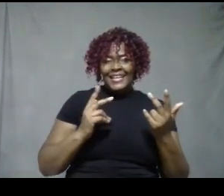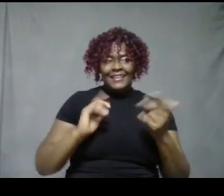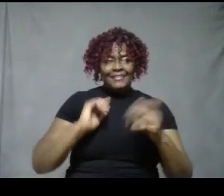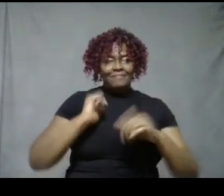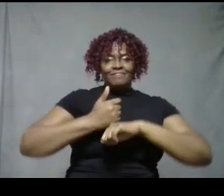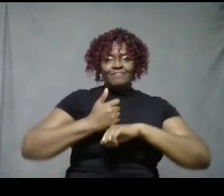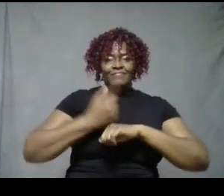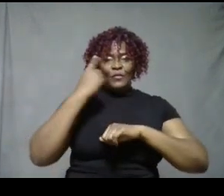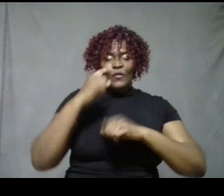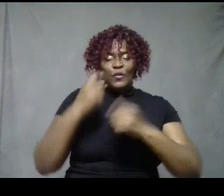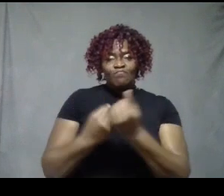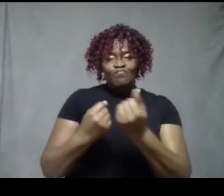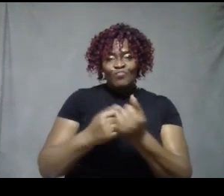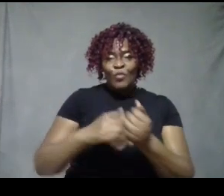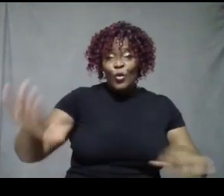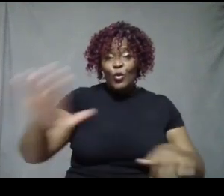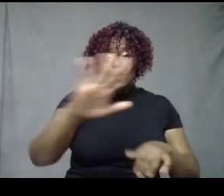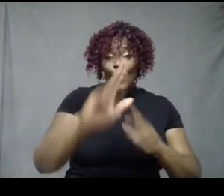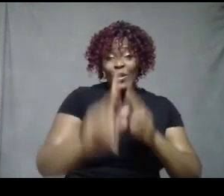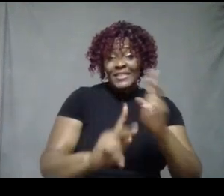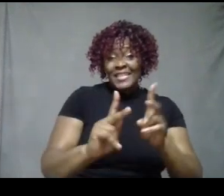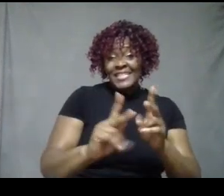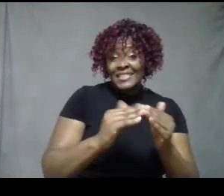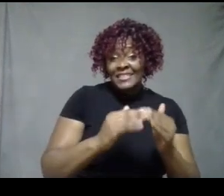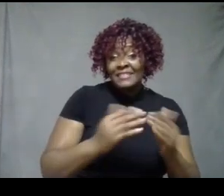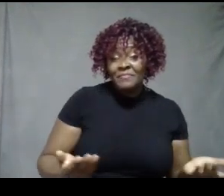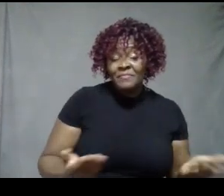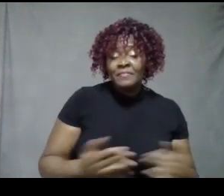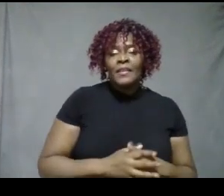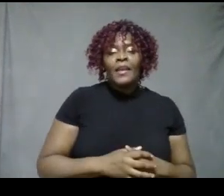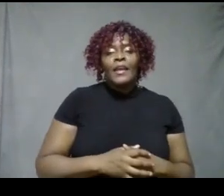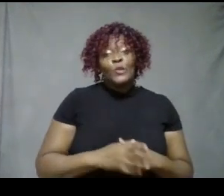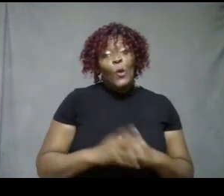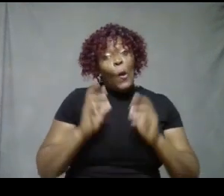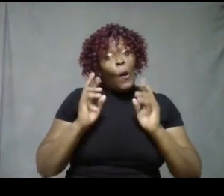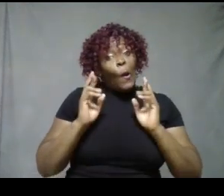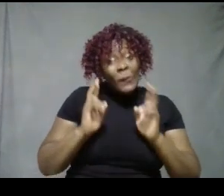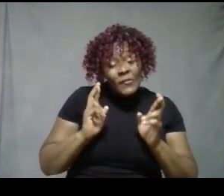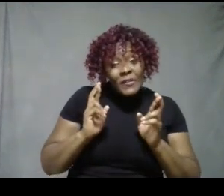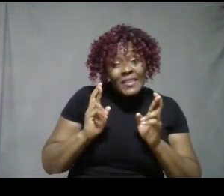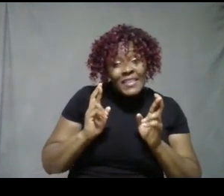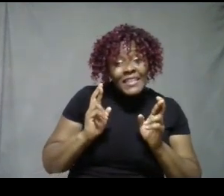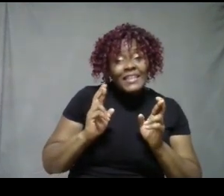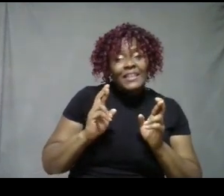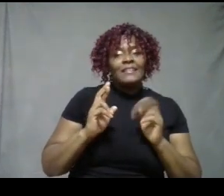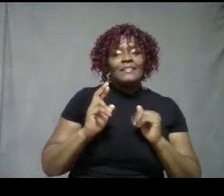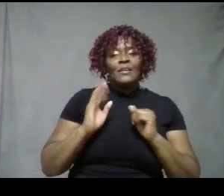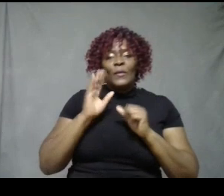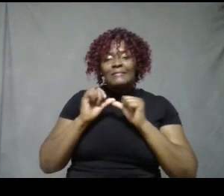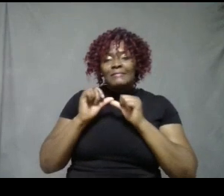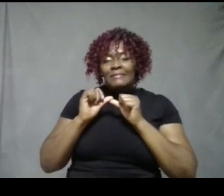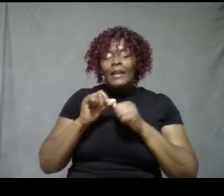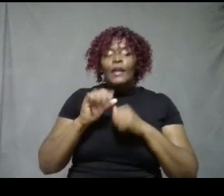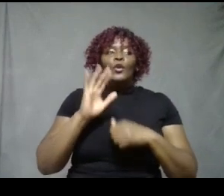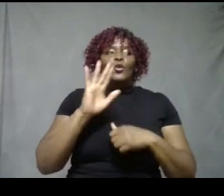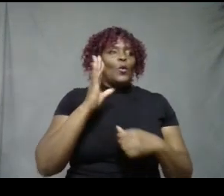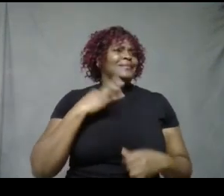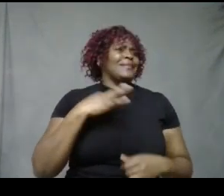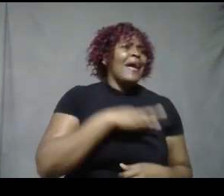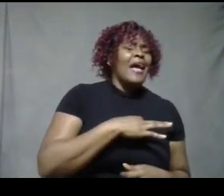And hopefully, with some diligence, which has already gone on by your staff, your city manager, your city